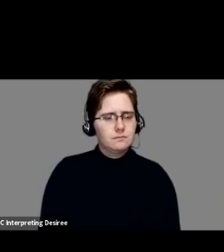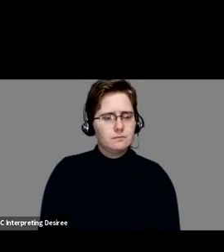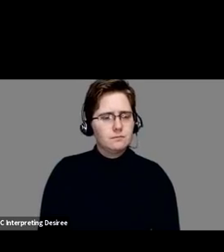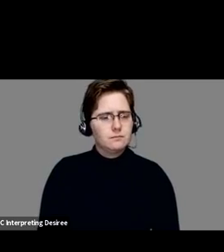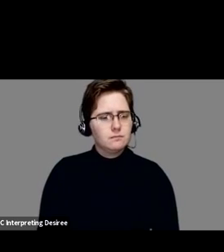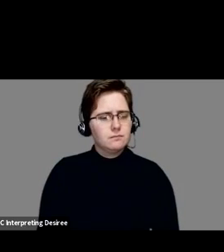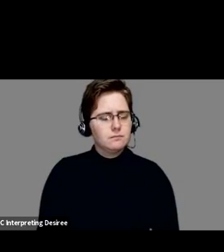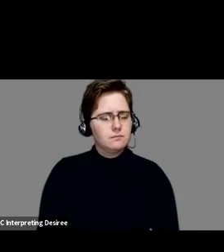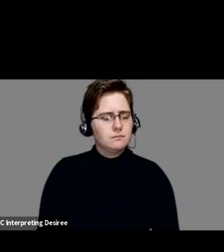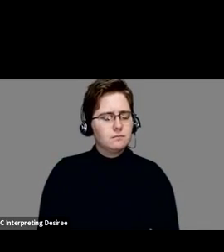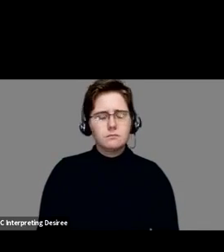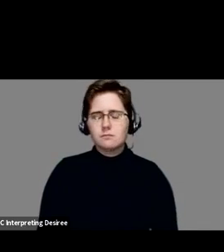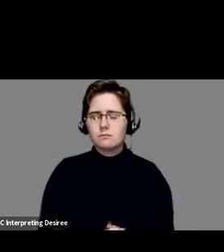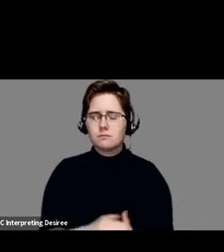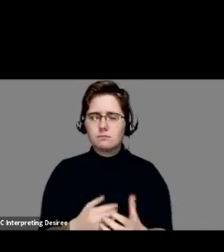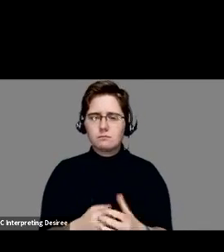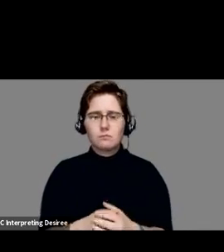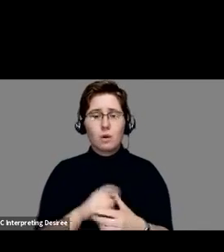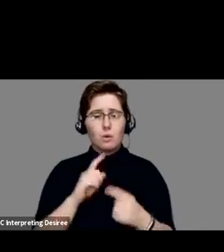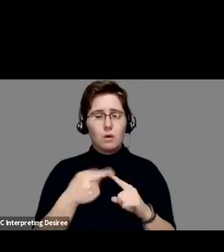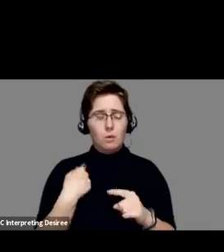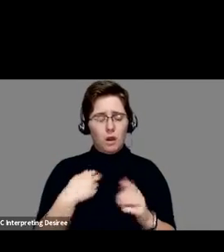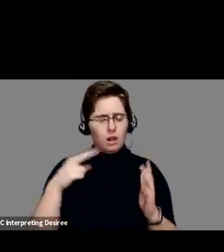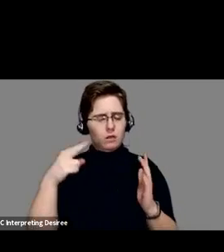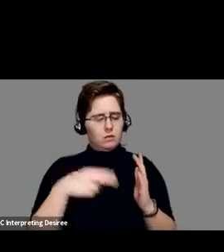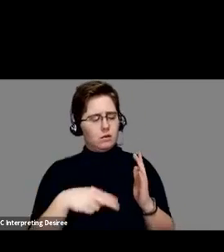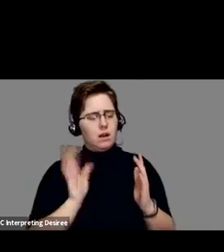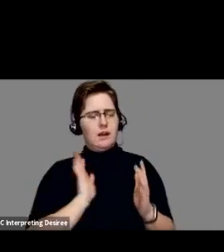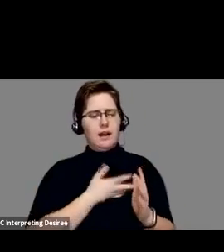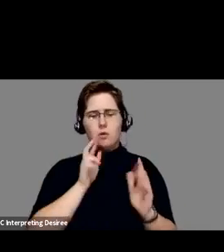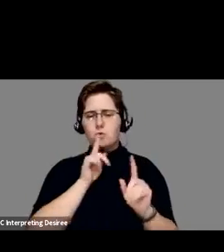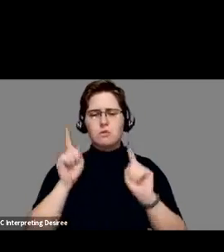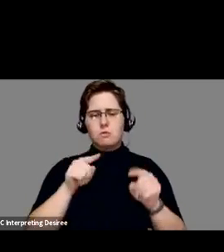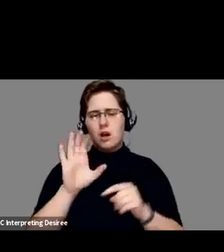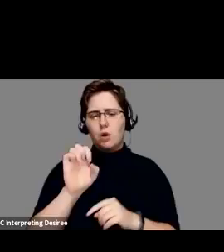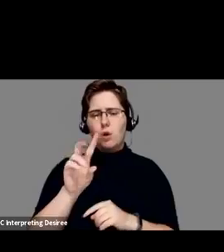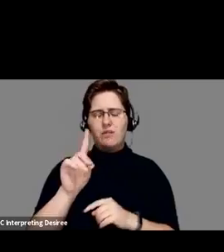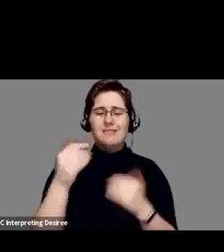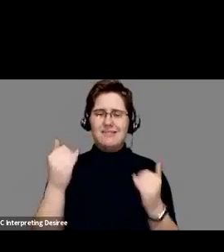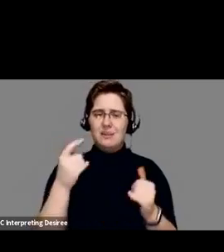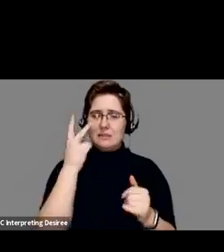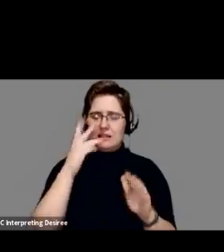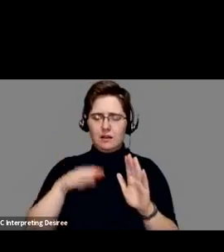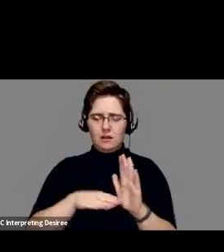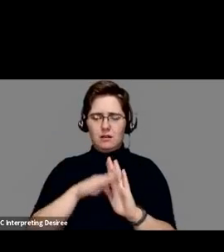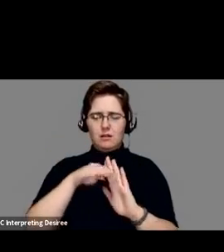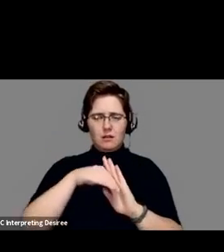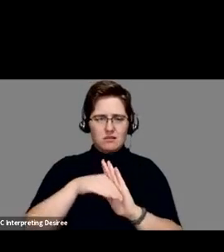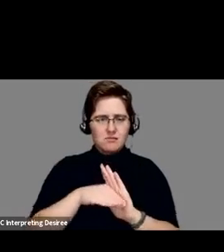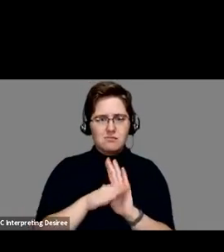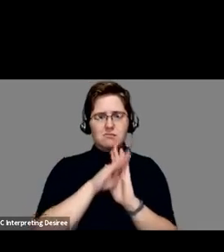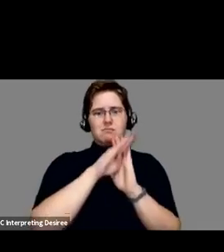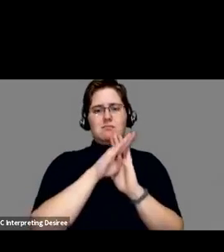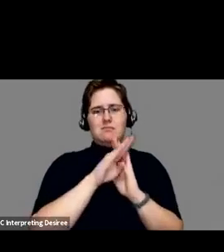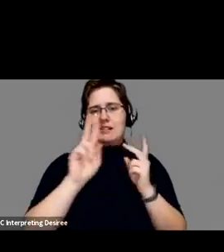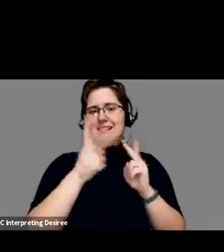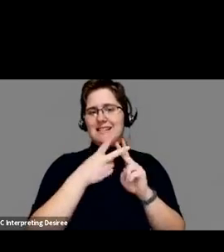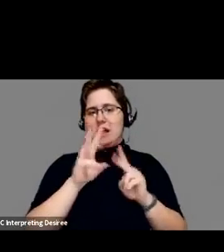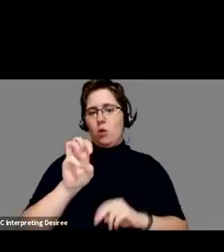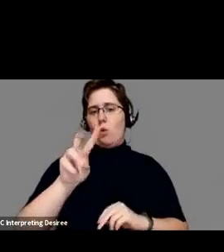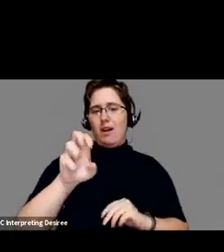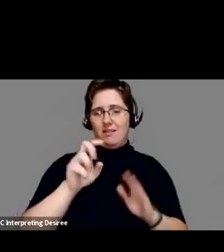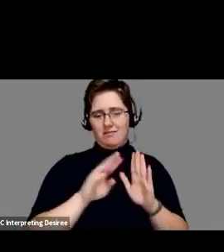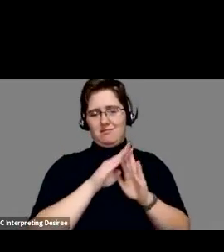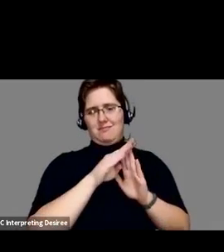When we review our response to COVID in light of this second wave that we're starting to see right now, it's important for us